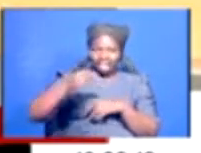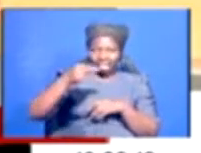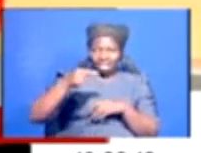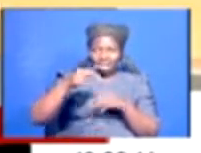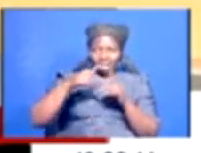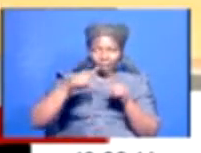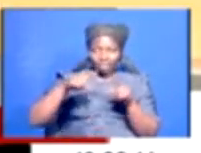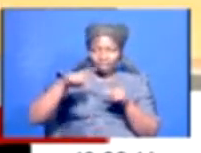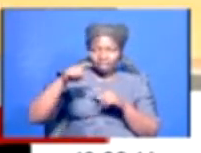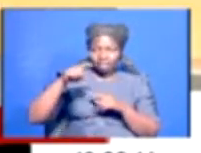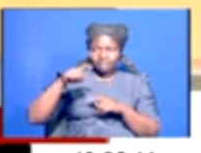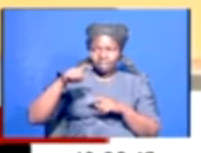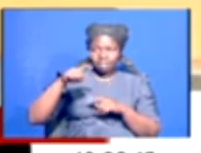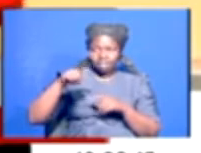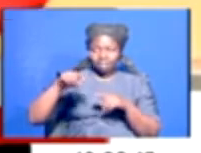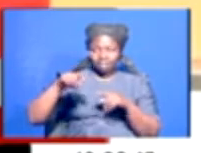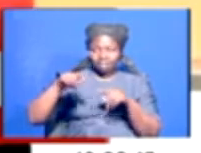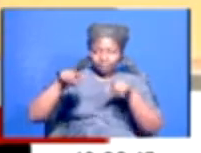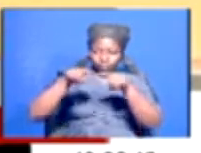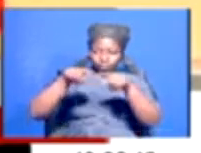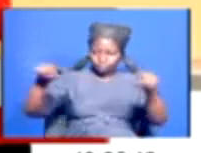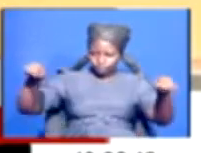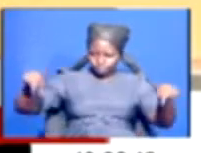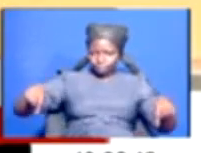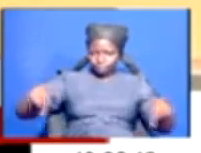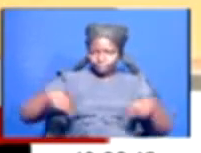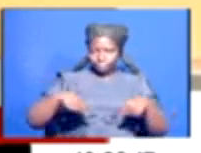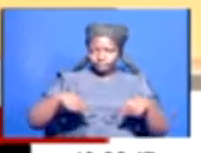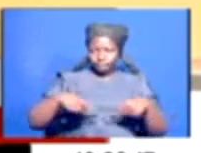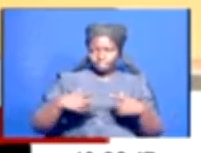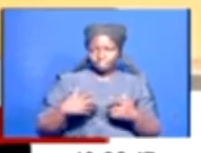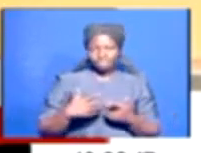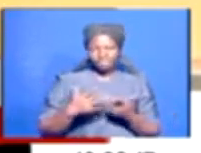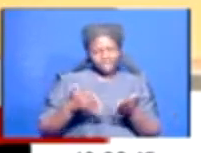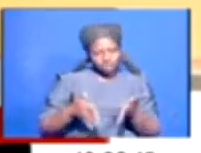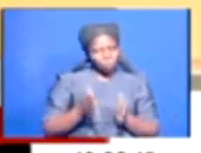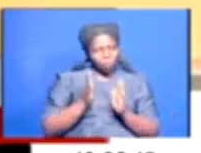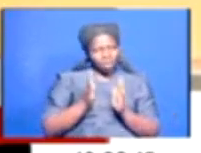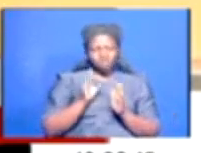the area is just the way you want, mm-hmm. but